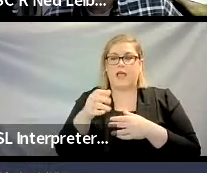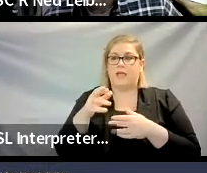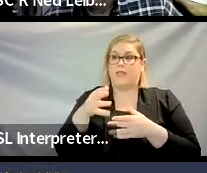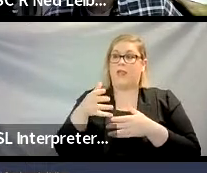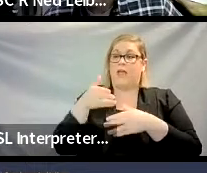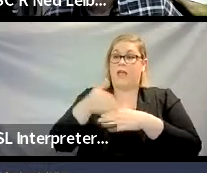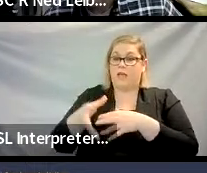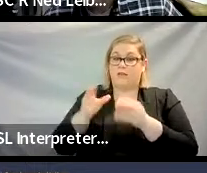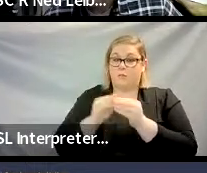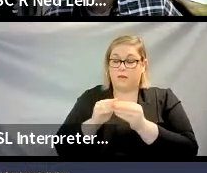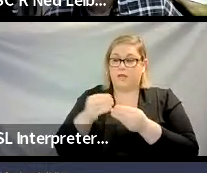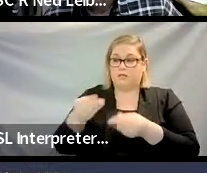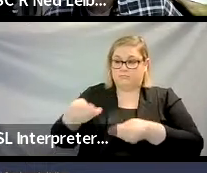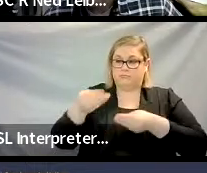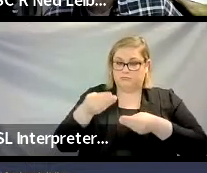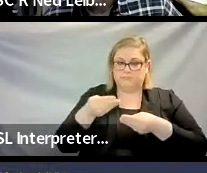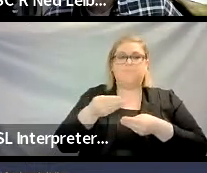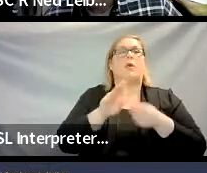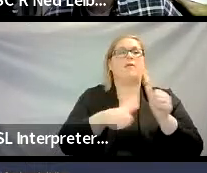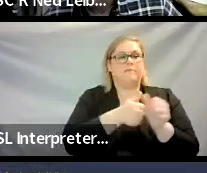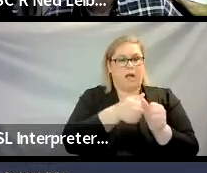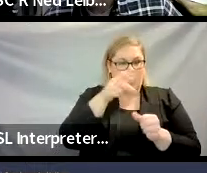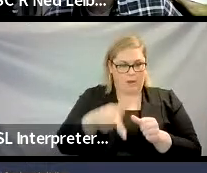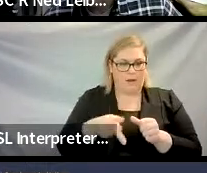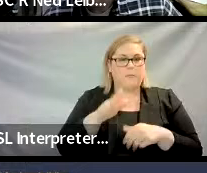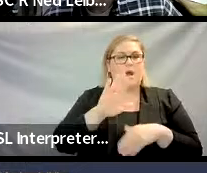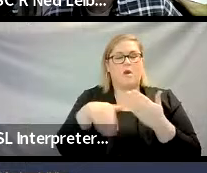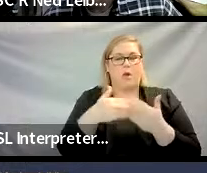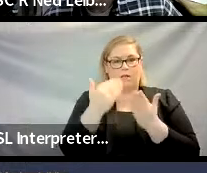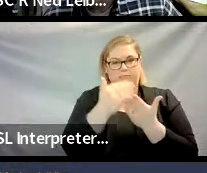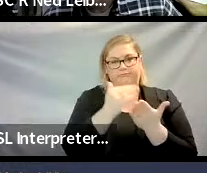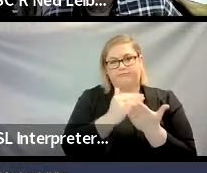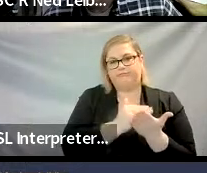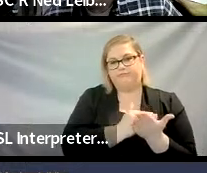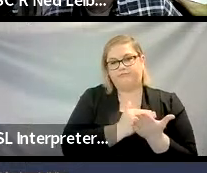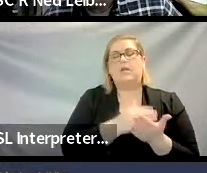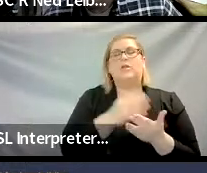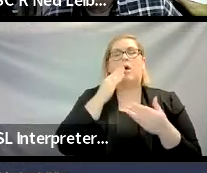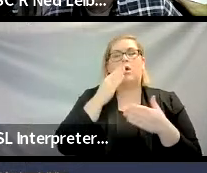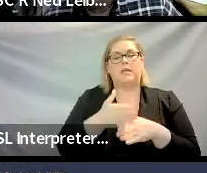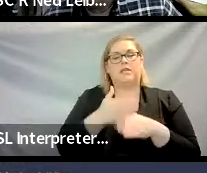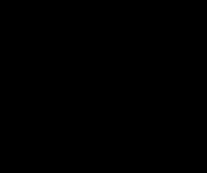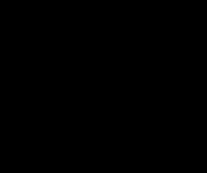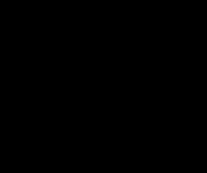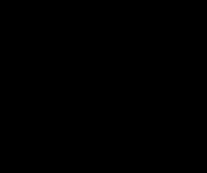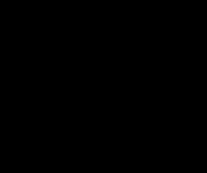partnering agencies will work to kind of follow up on those. So I'll just be sharing an update on those action items.